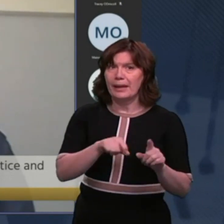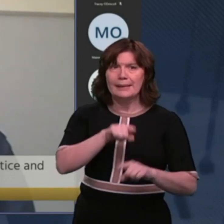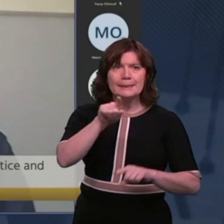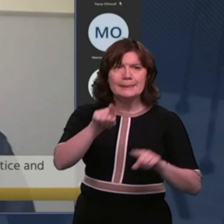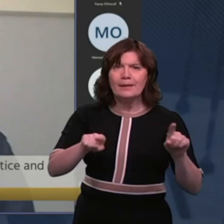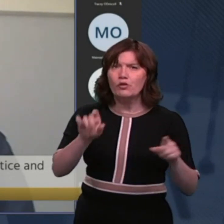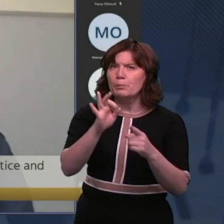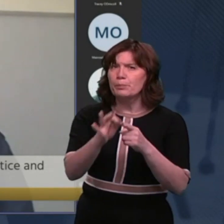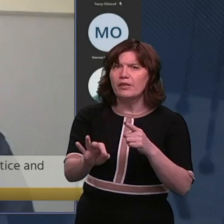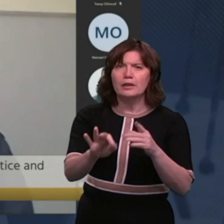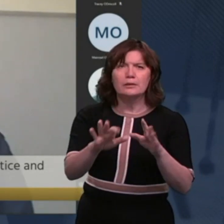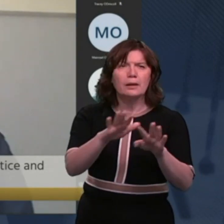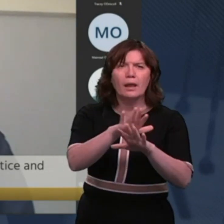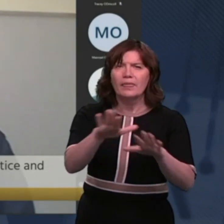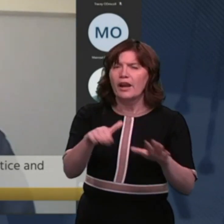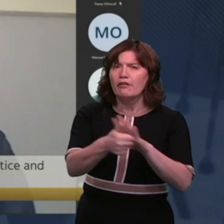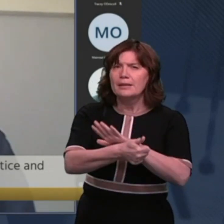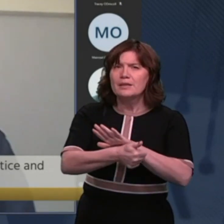of different